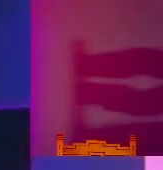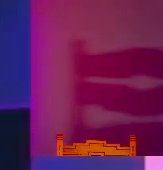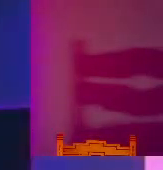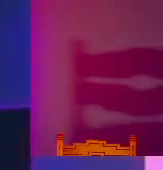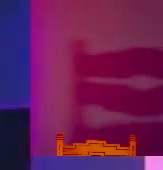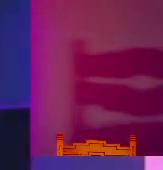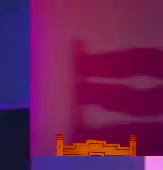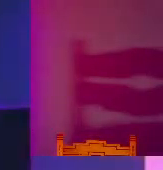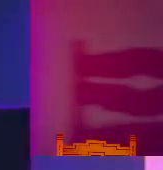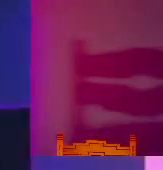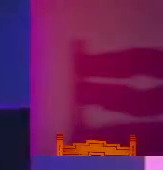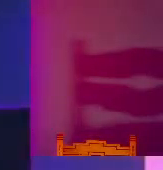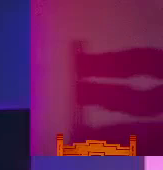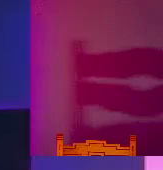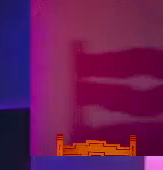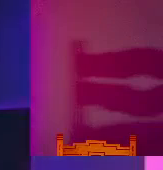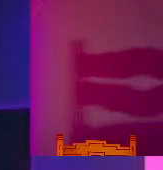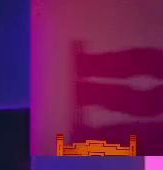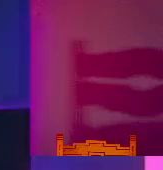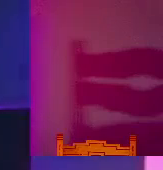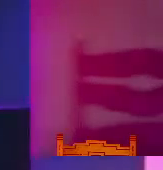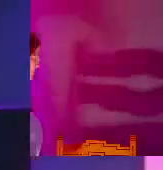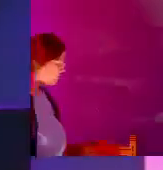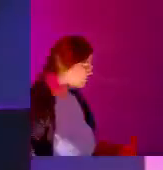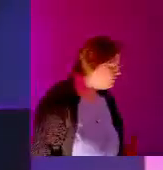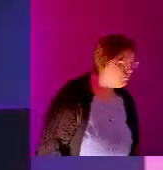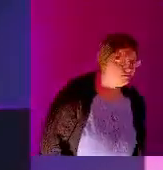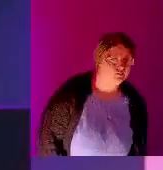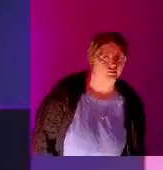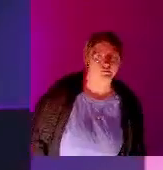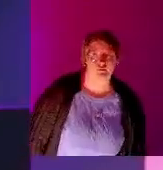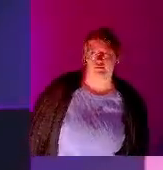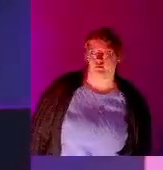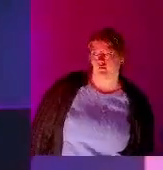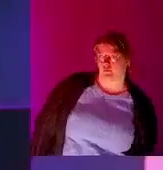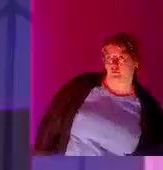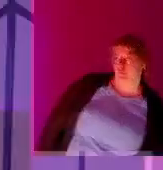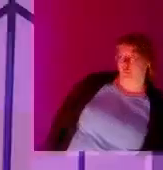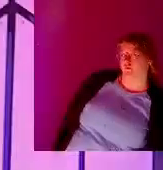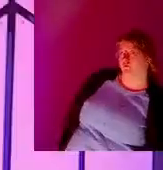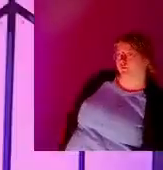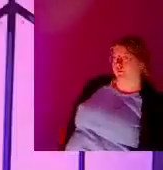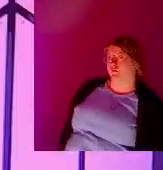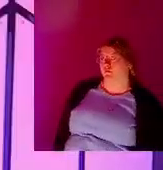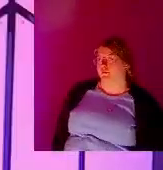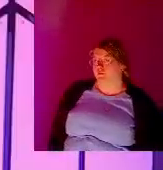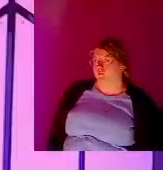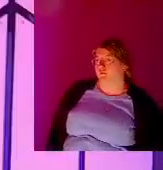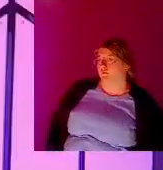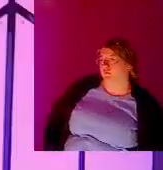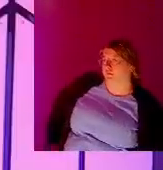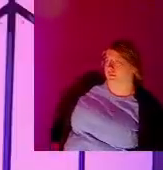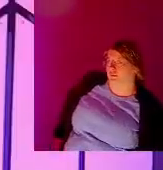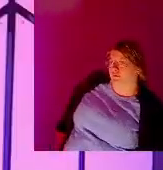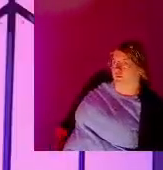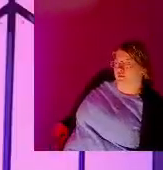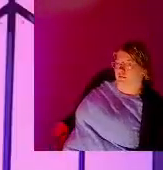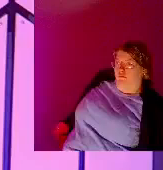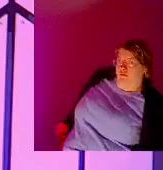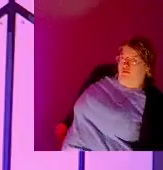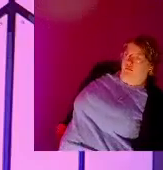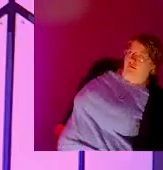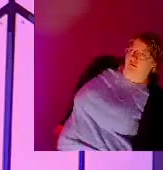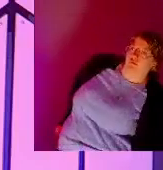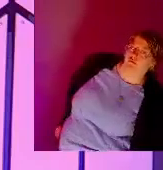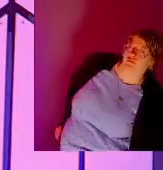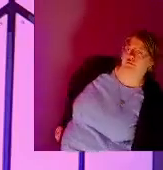Father, we just want to thank you again for this opportunity and for our pastor, Larry, who is so passionate about sharing the truth with us, Lord God,